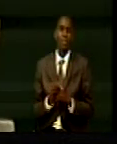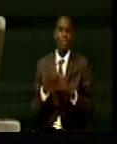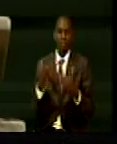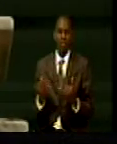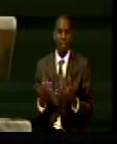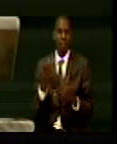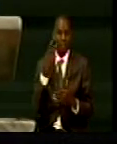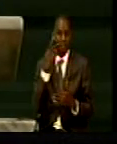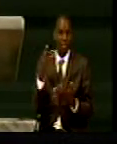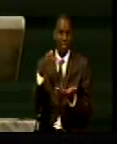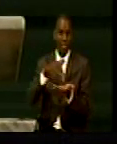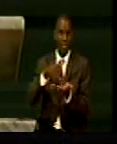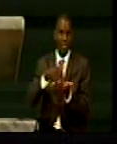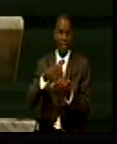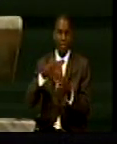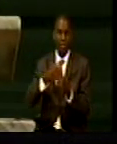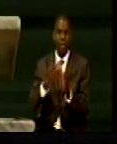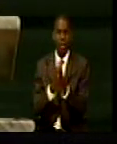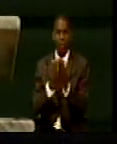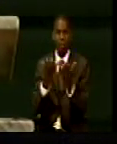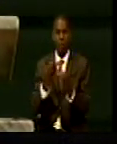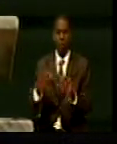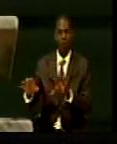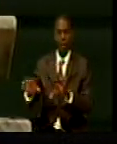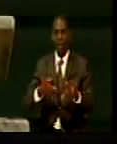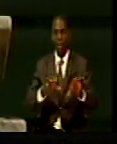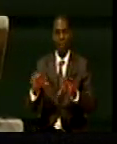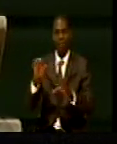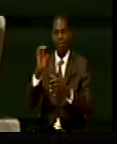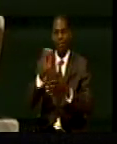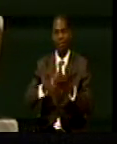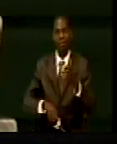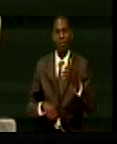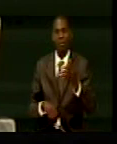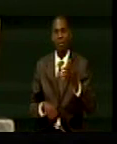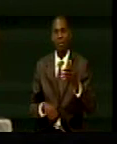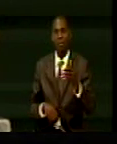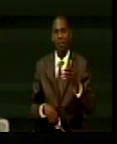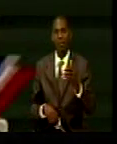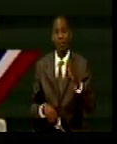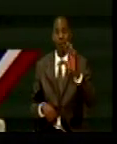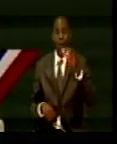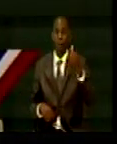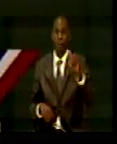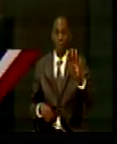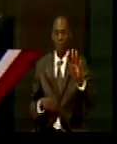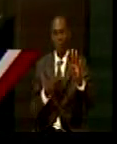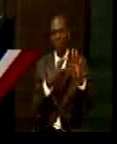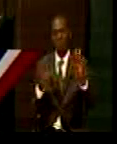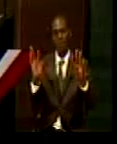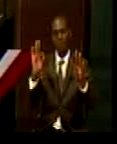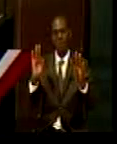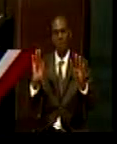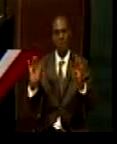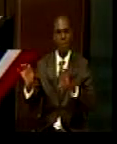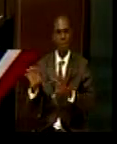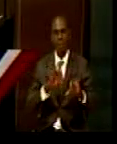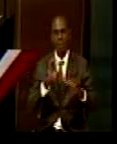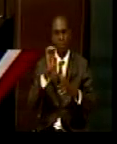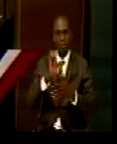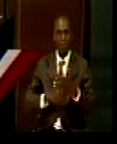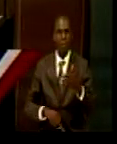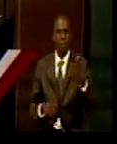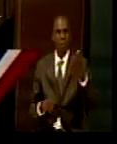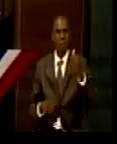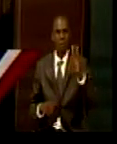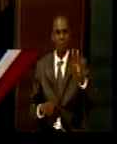chapter, Acts of the Apostles. We're reading from chapter 14, verse 9. The same had